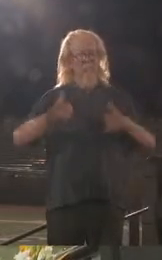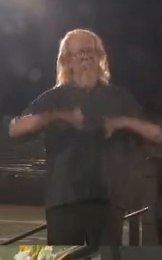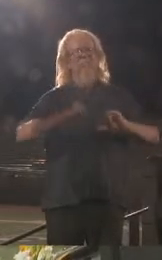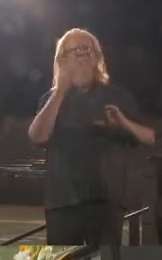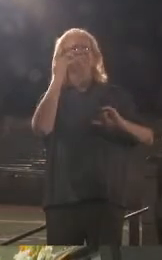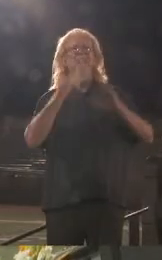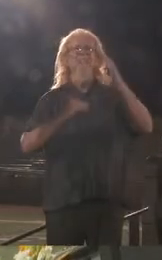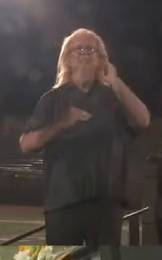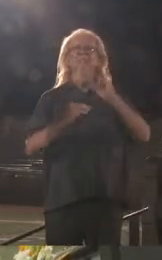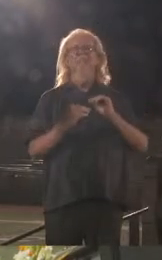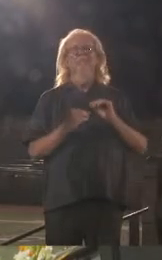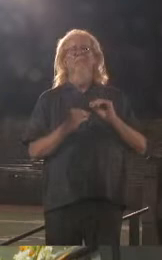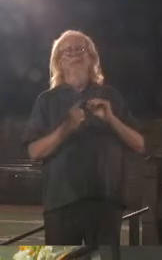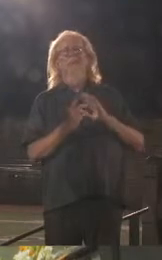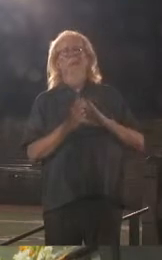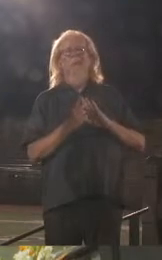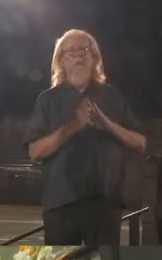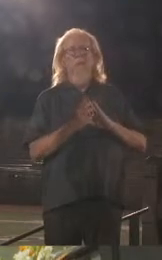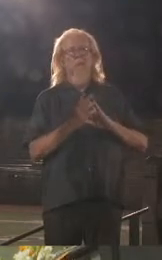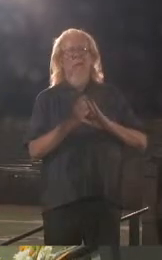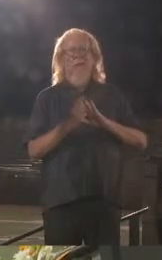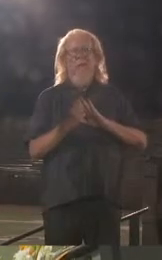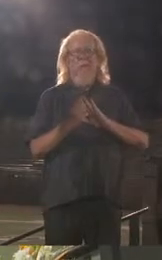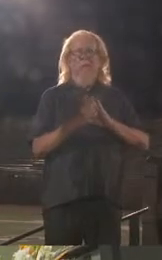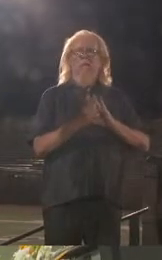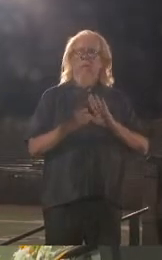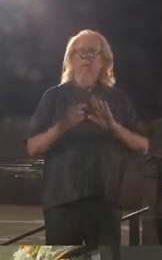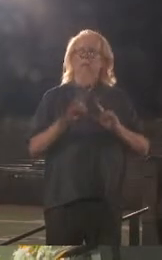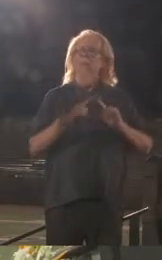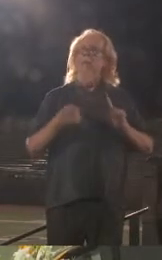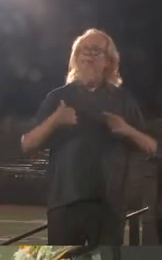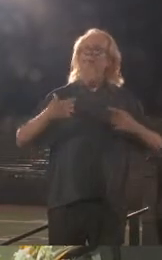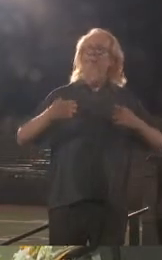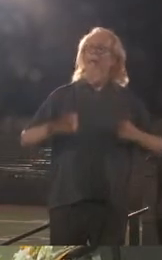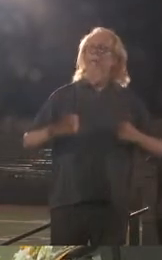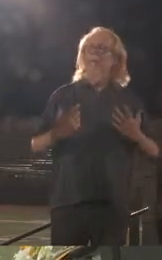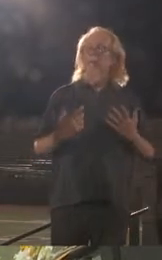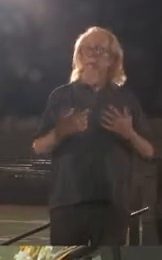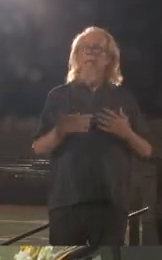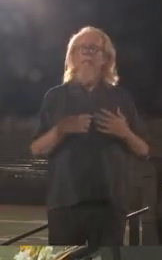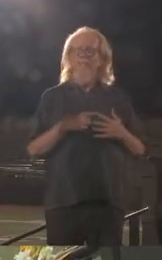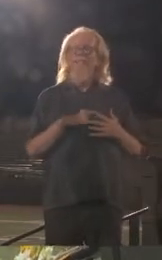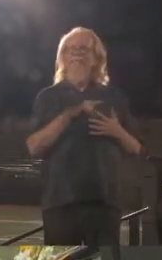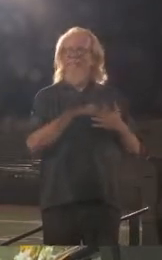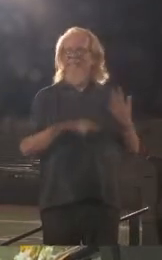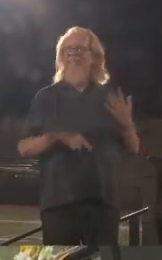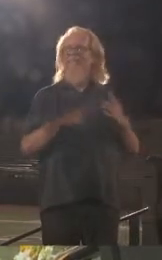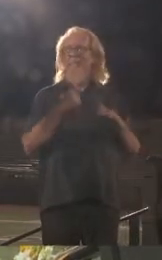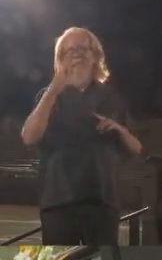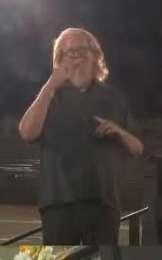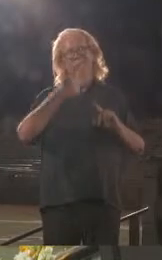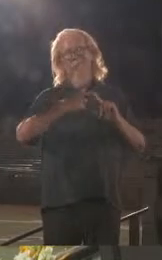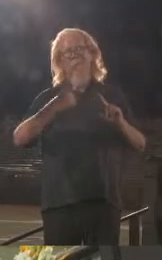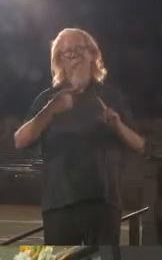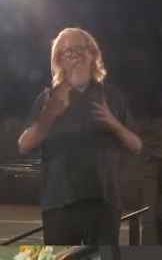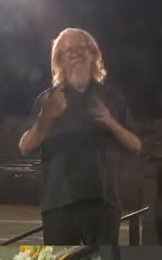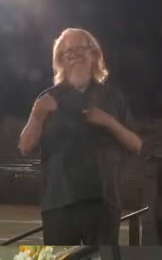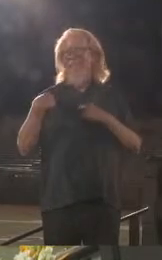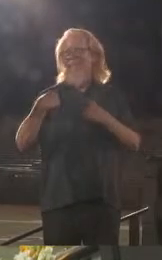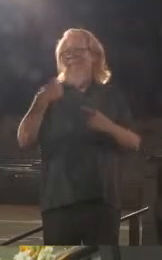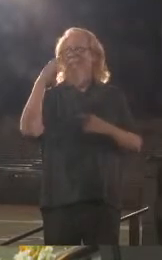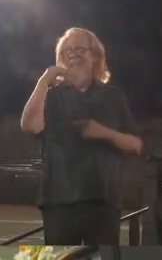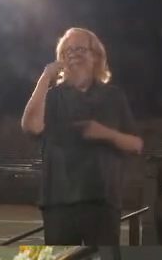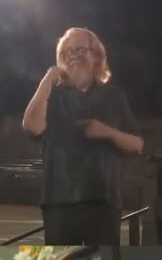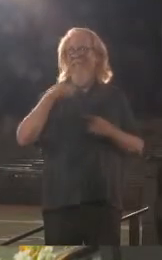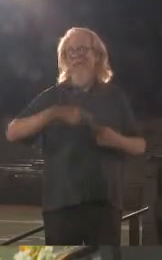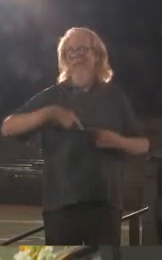occasional microaggression, I attribute my current confidence and authenticity to these struggles. I think that my upbringing is one that a lot of